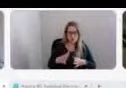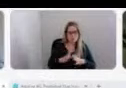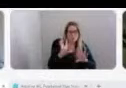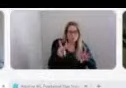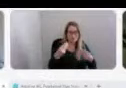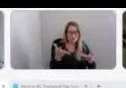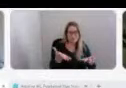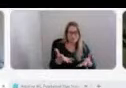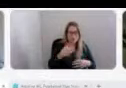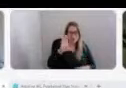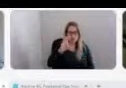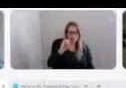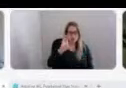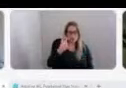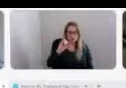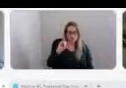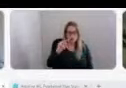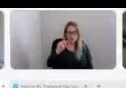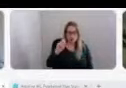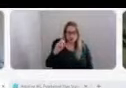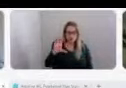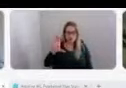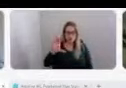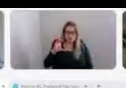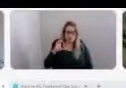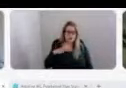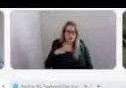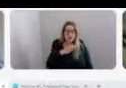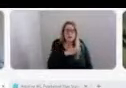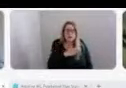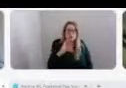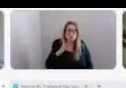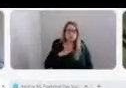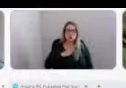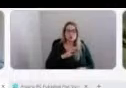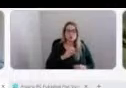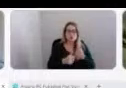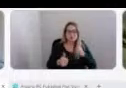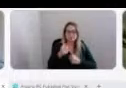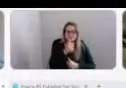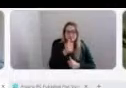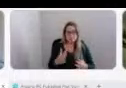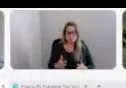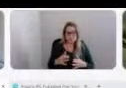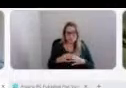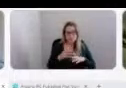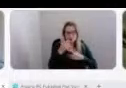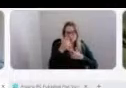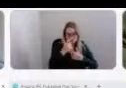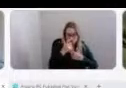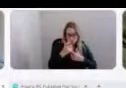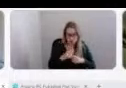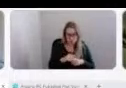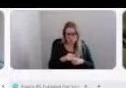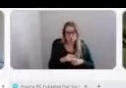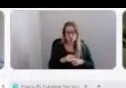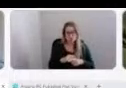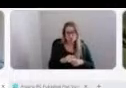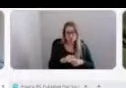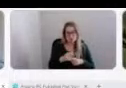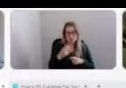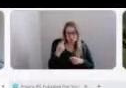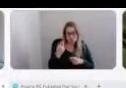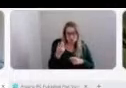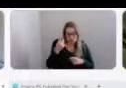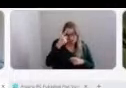county board of supervisors these maps support a community of interests that is reasonable and logical it